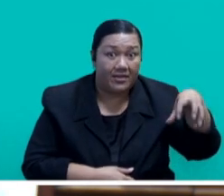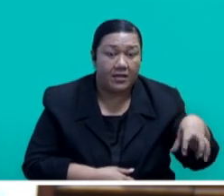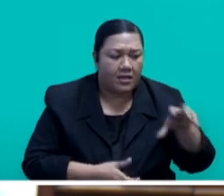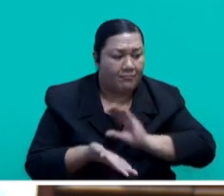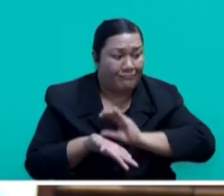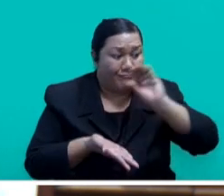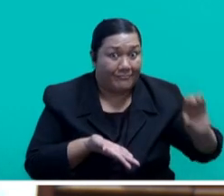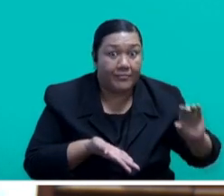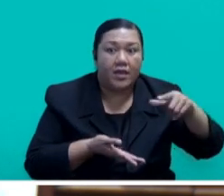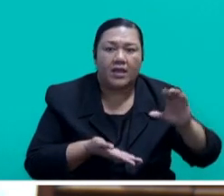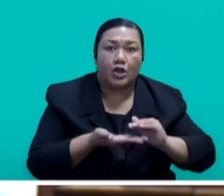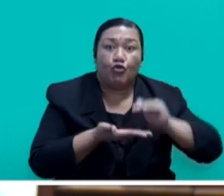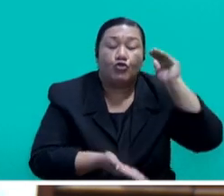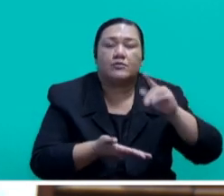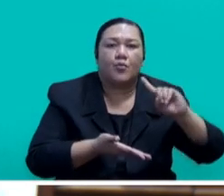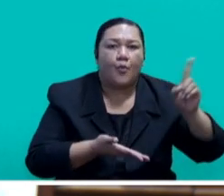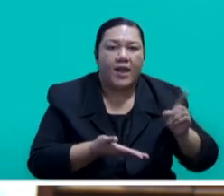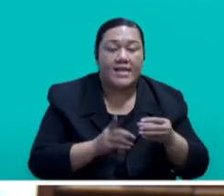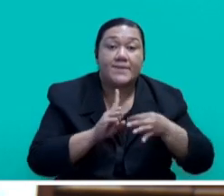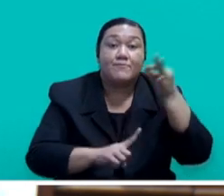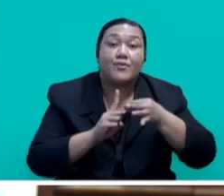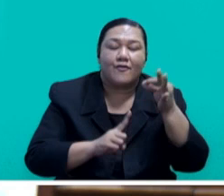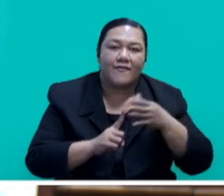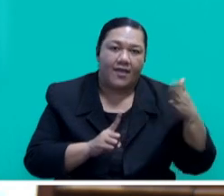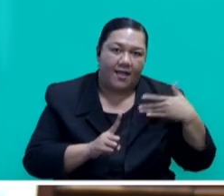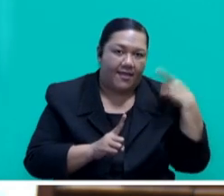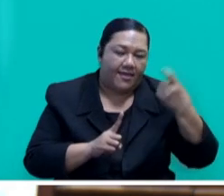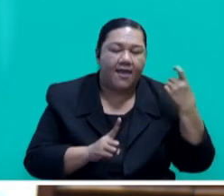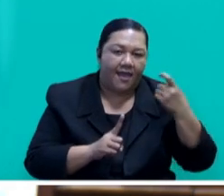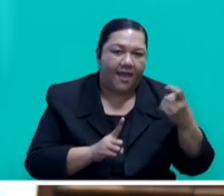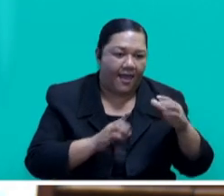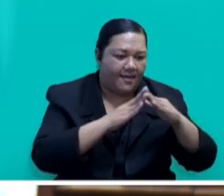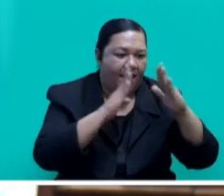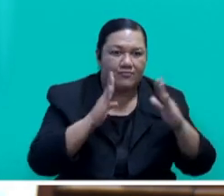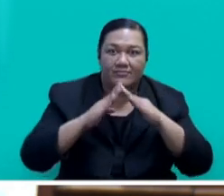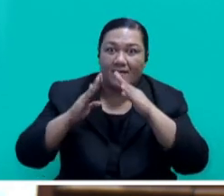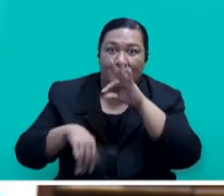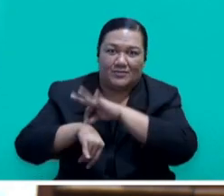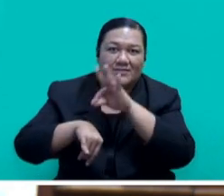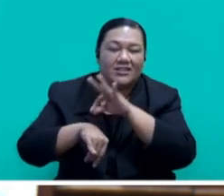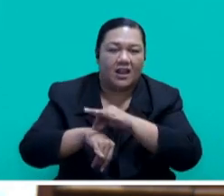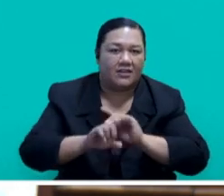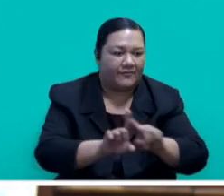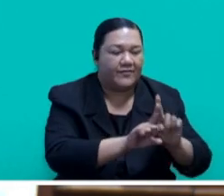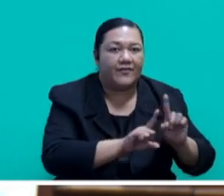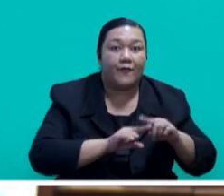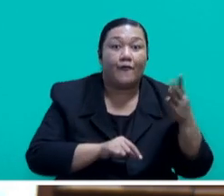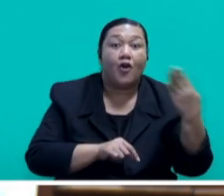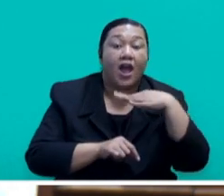increased to improve our healthcare services and facilities. The ministry has been allocated